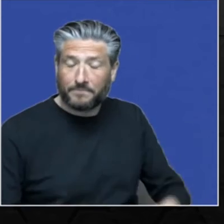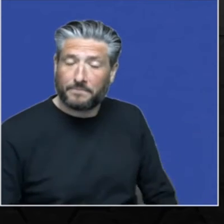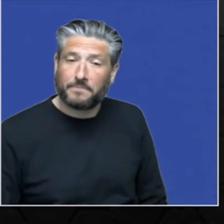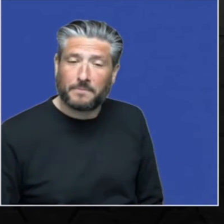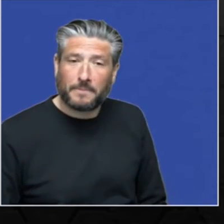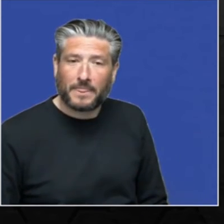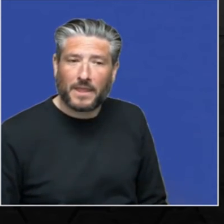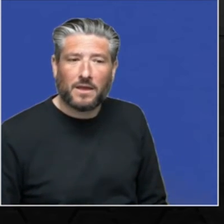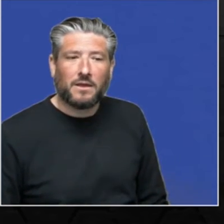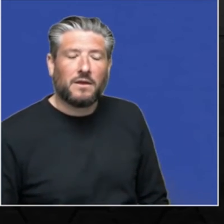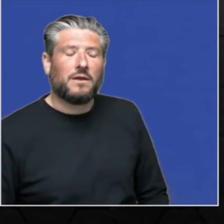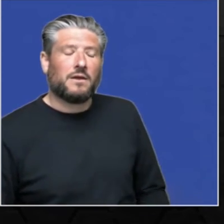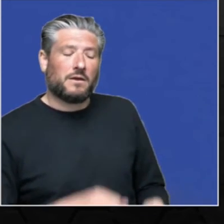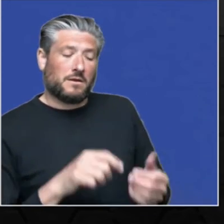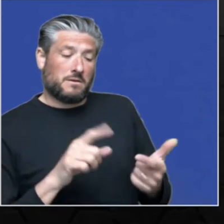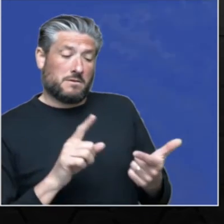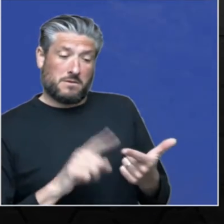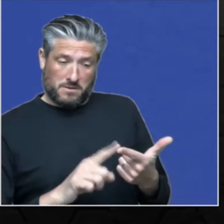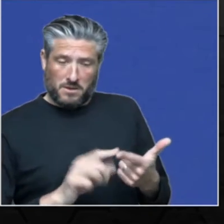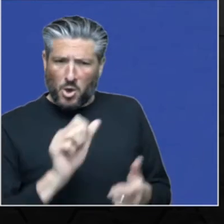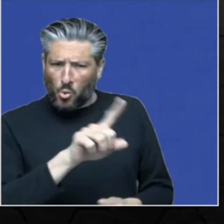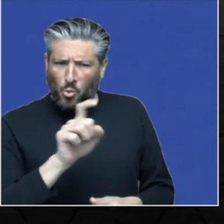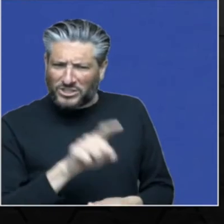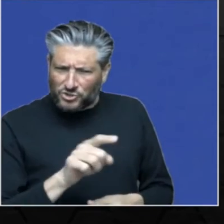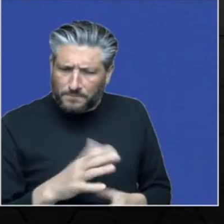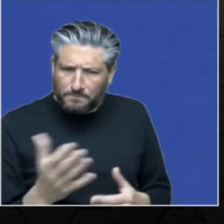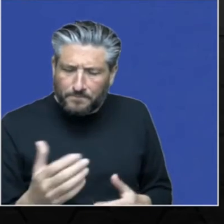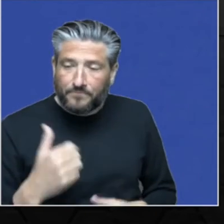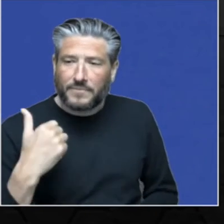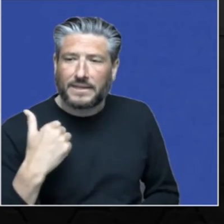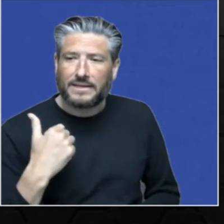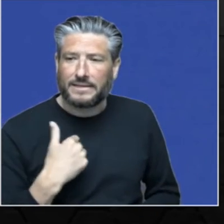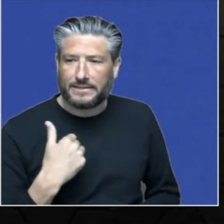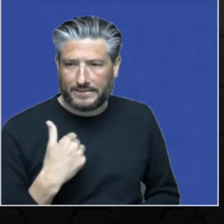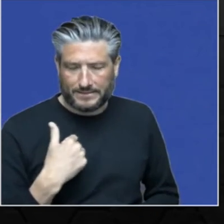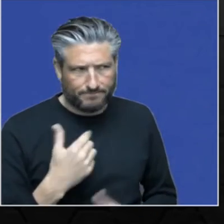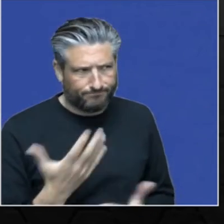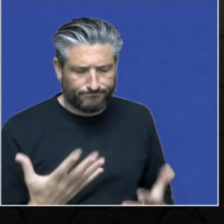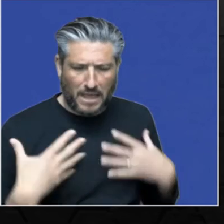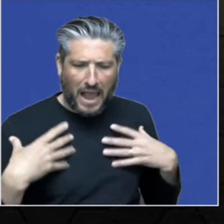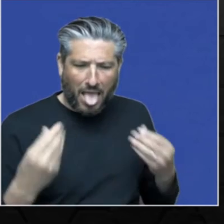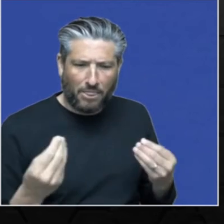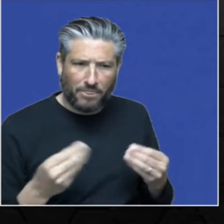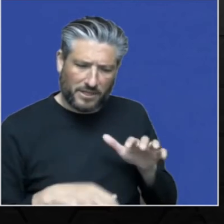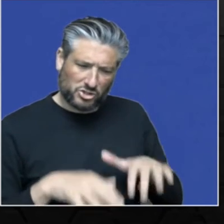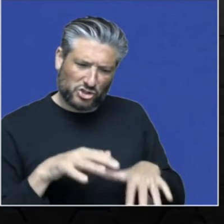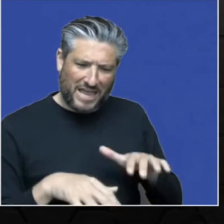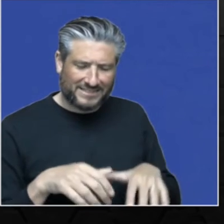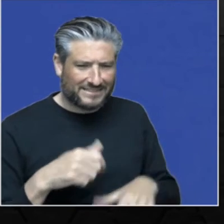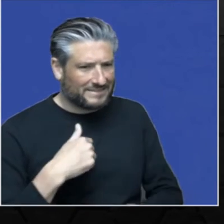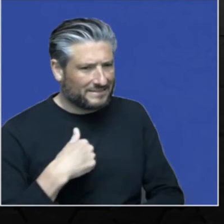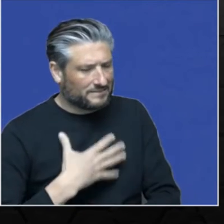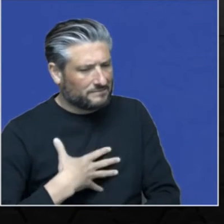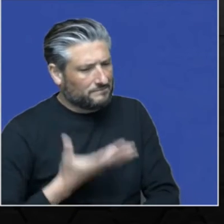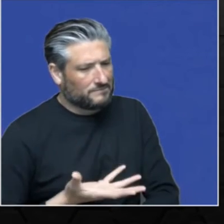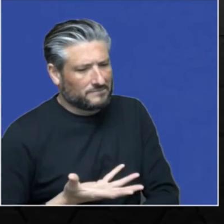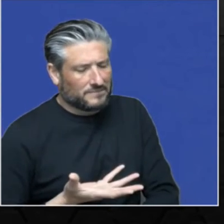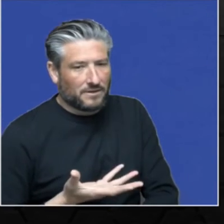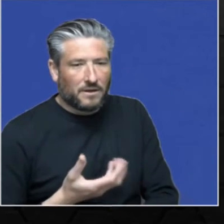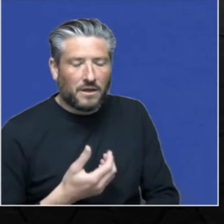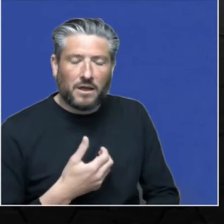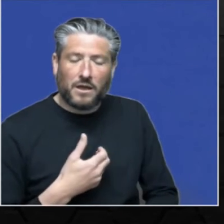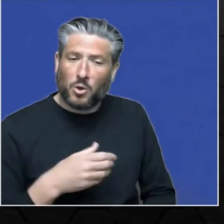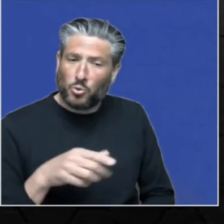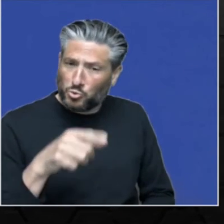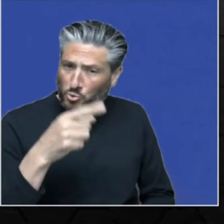right? I have never like worked with a health bot. I've made chat applications and stuff. So what would you suggest is